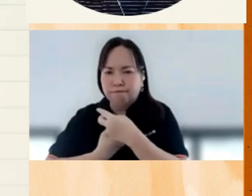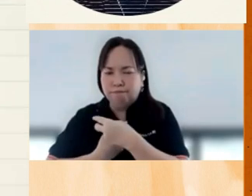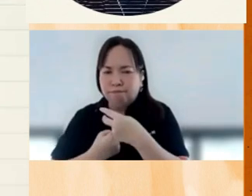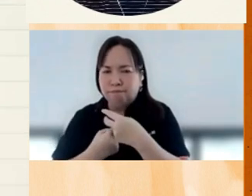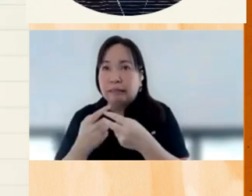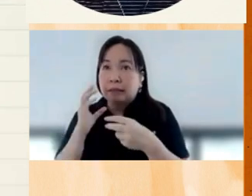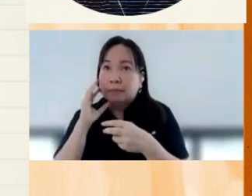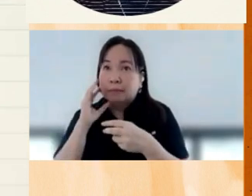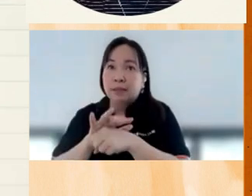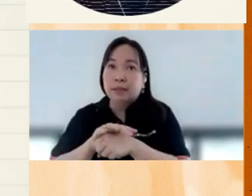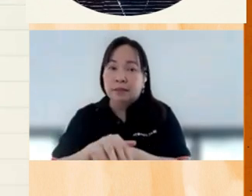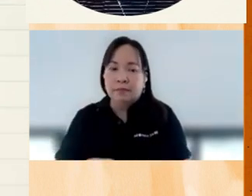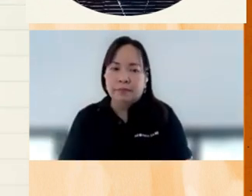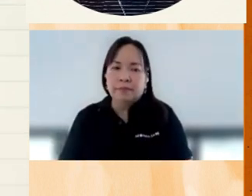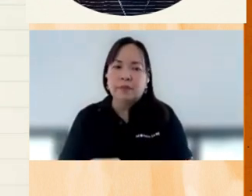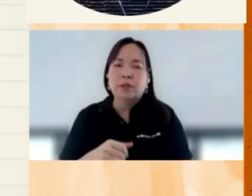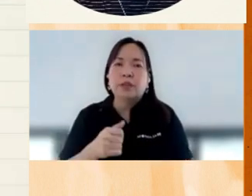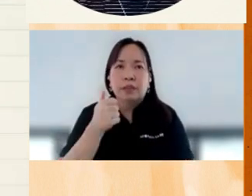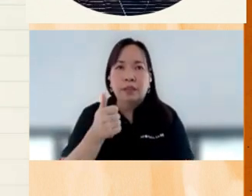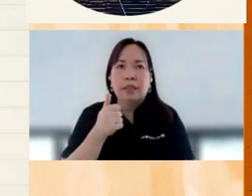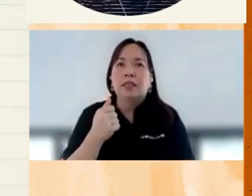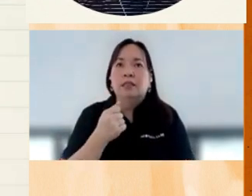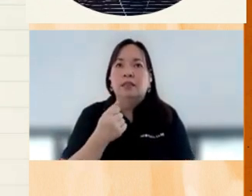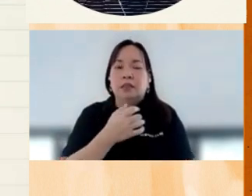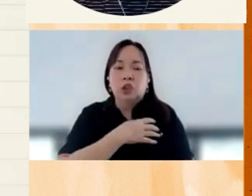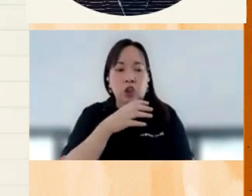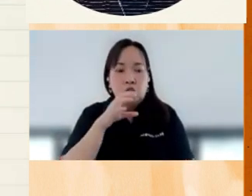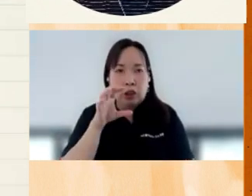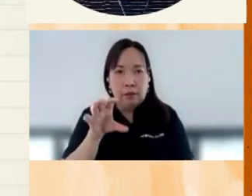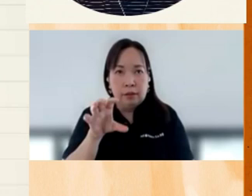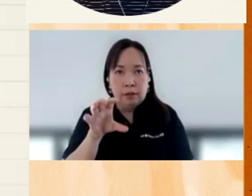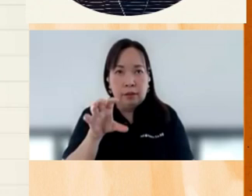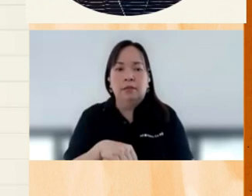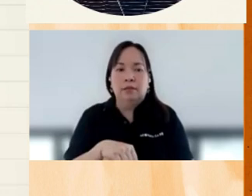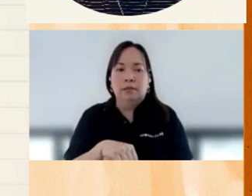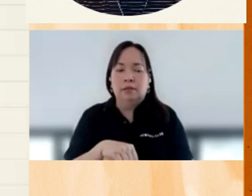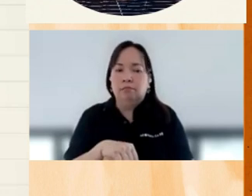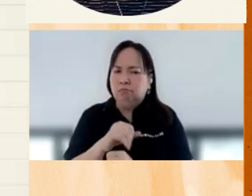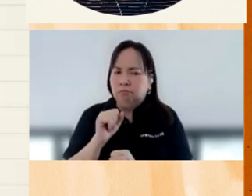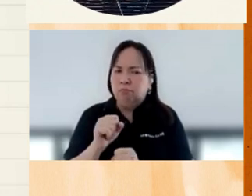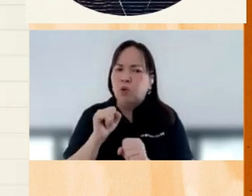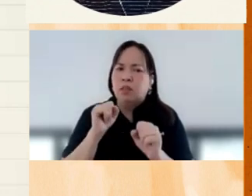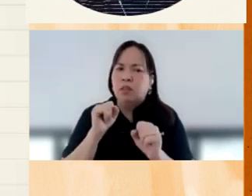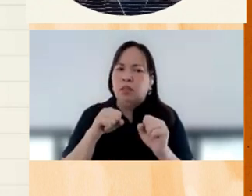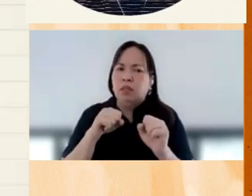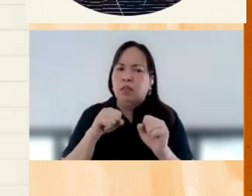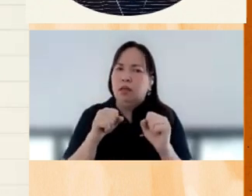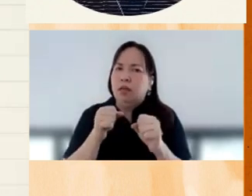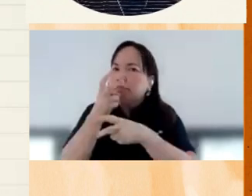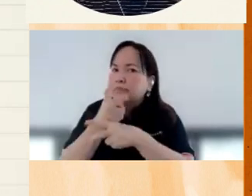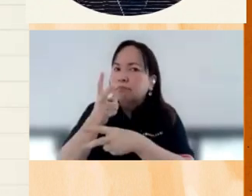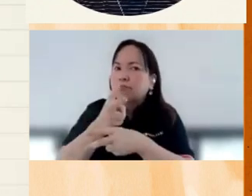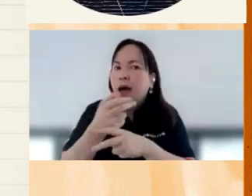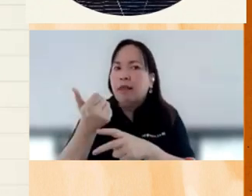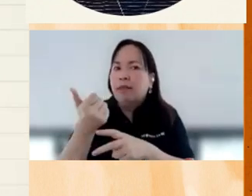be better equipped to take care of others. Being equipped would mean having the knowledge. So